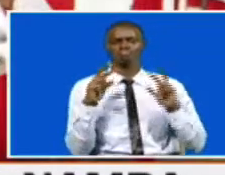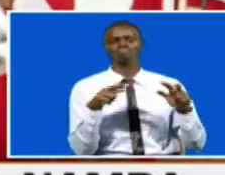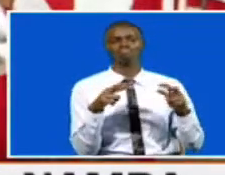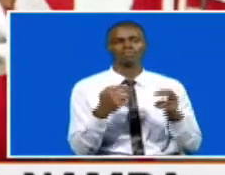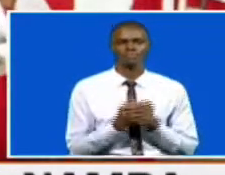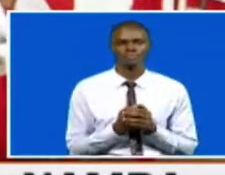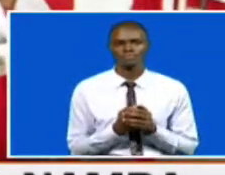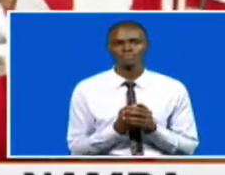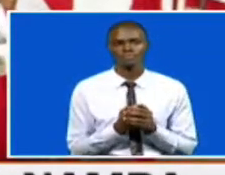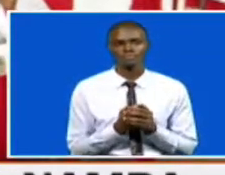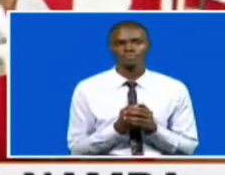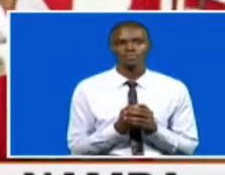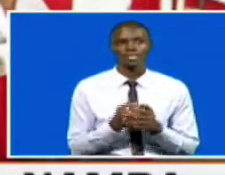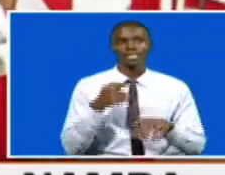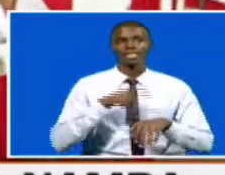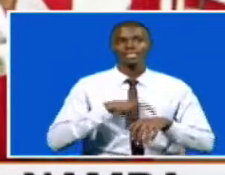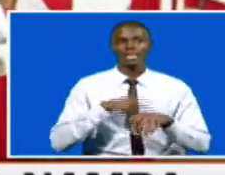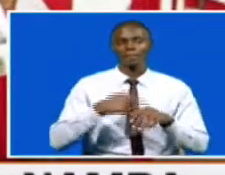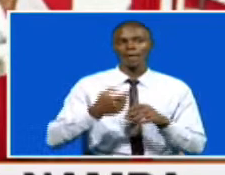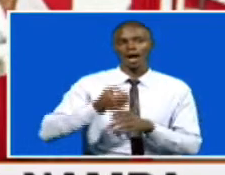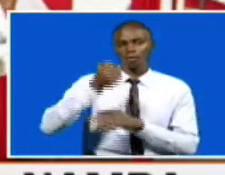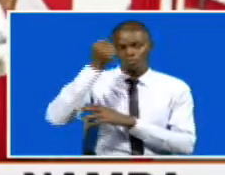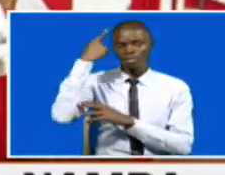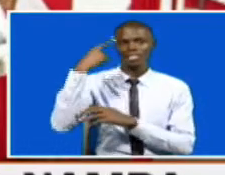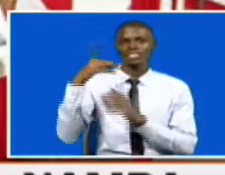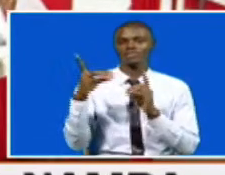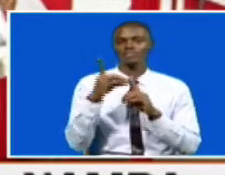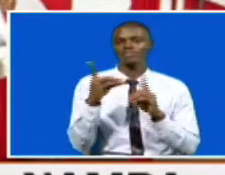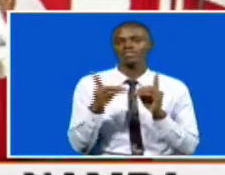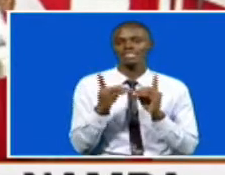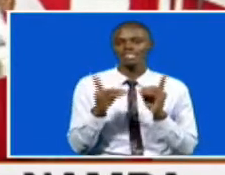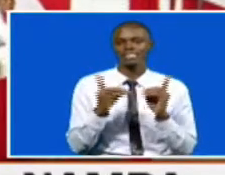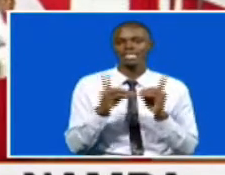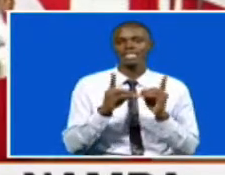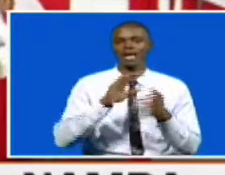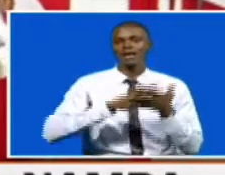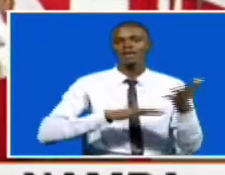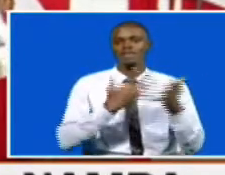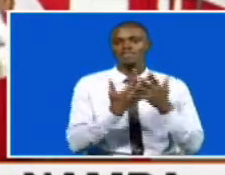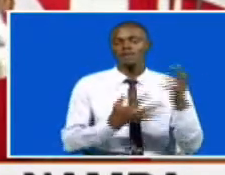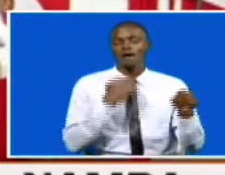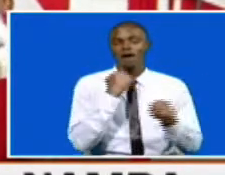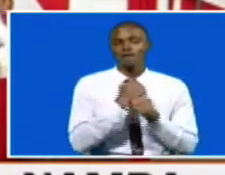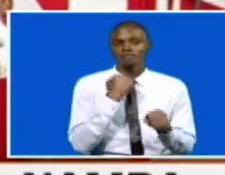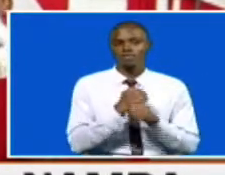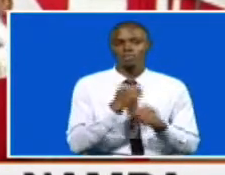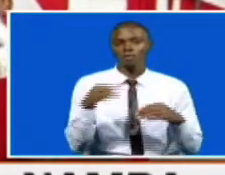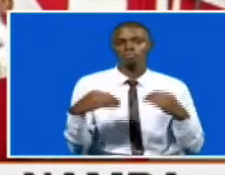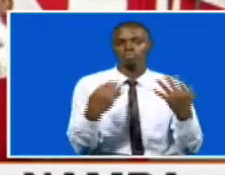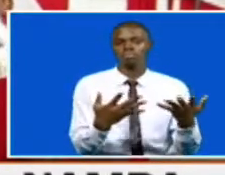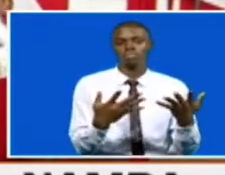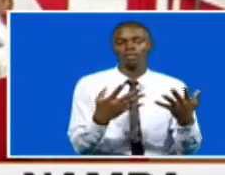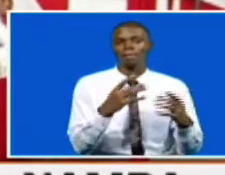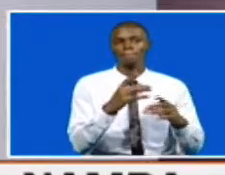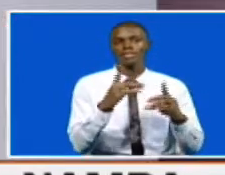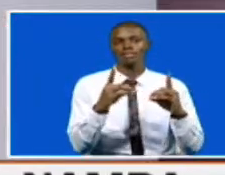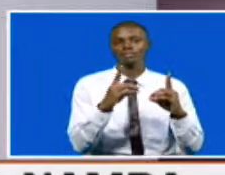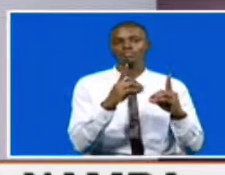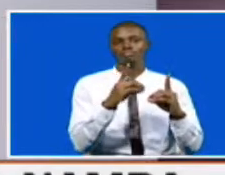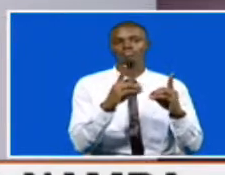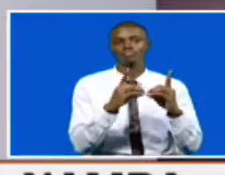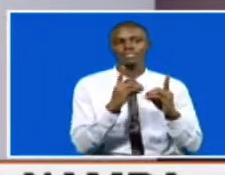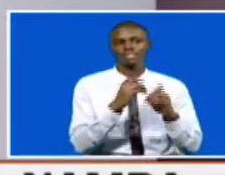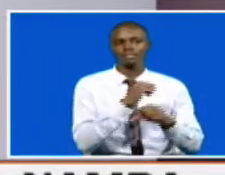for. At a time, a comprehensive data protection framework is at play through the Data Protection Act of 2019